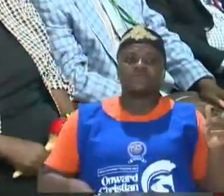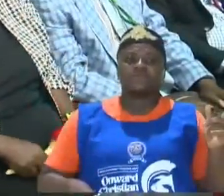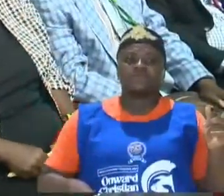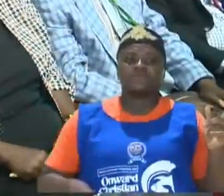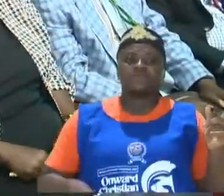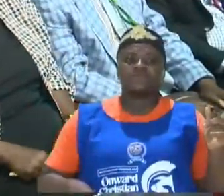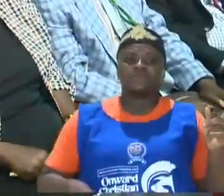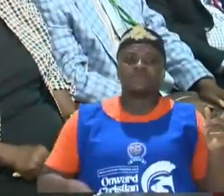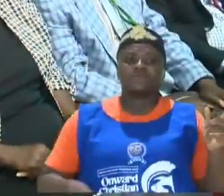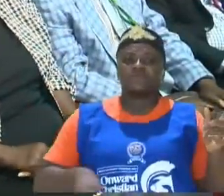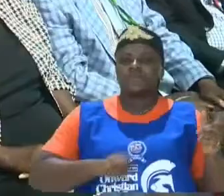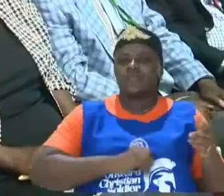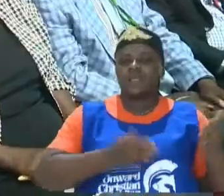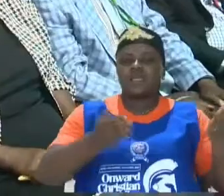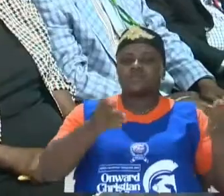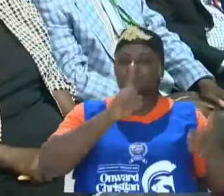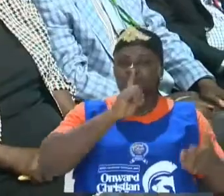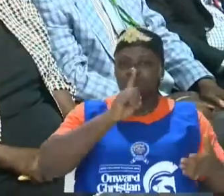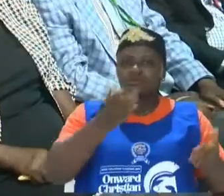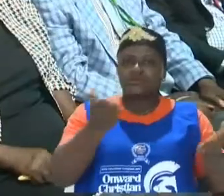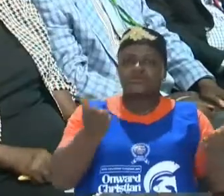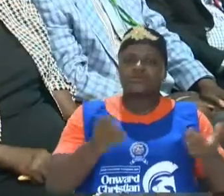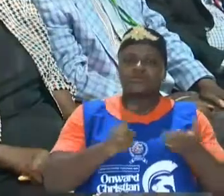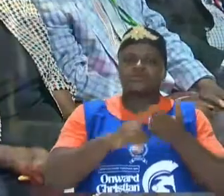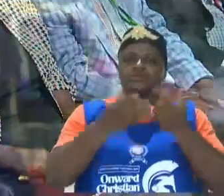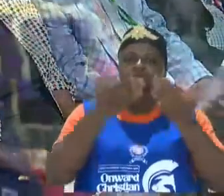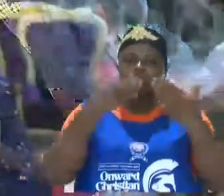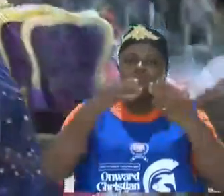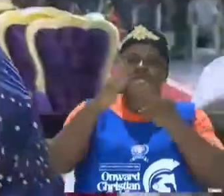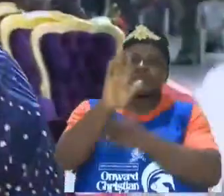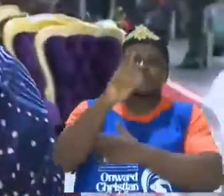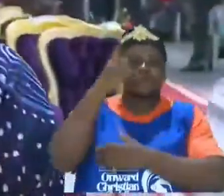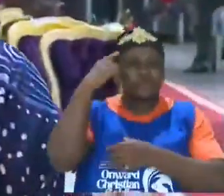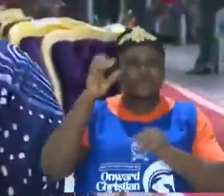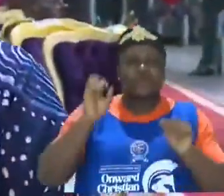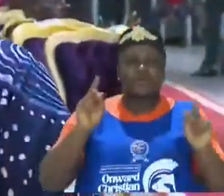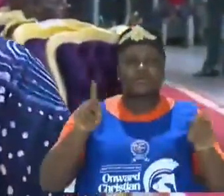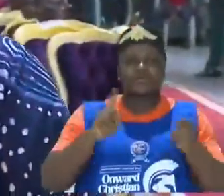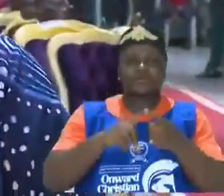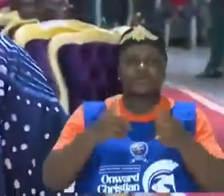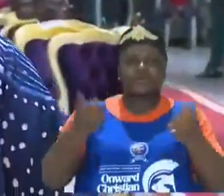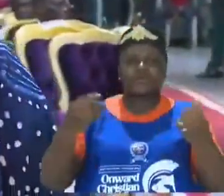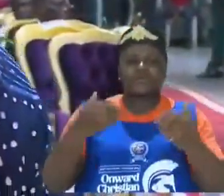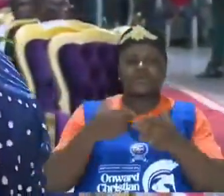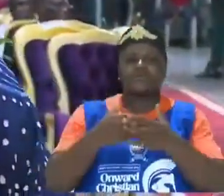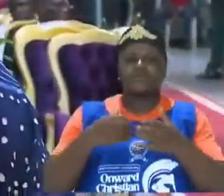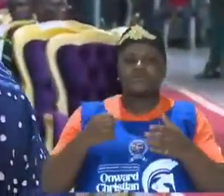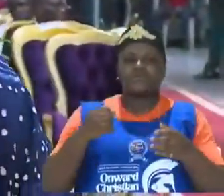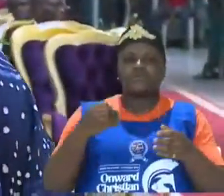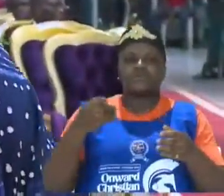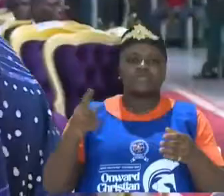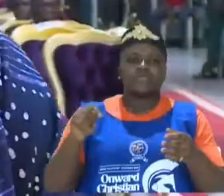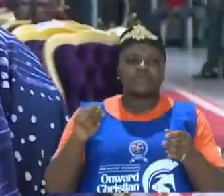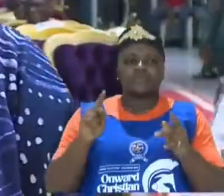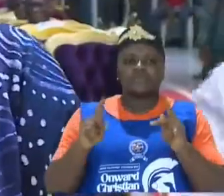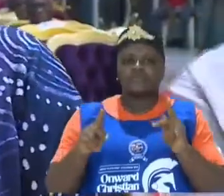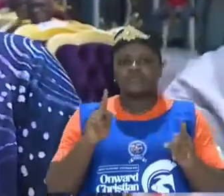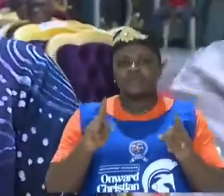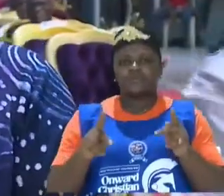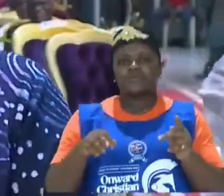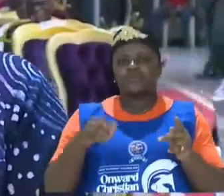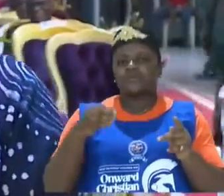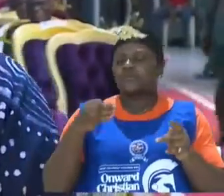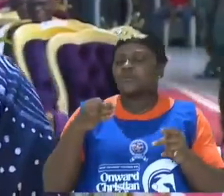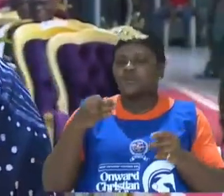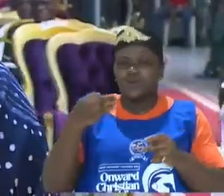I sincerely want to thank God for this opportunity to come before the congregation of men of